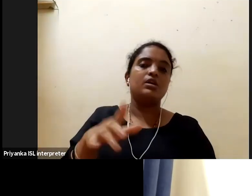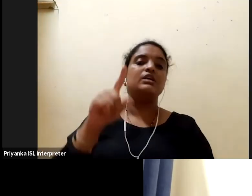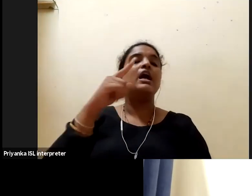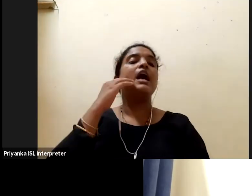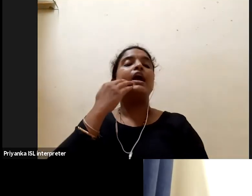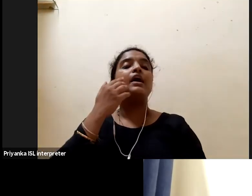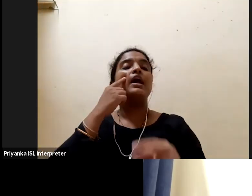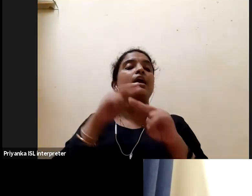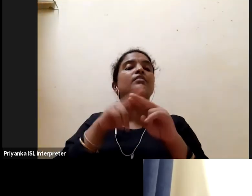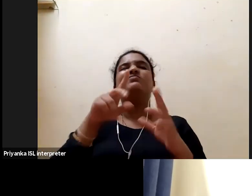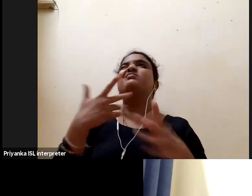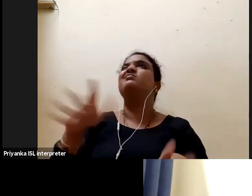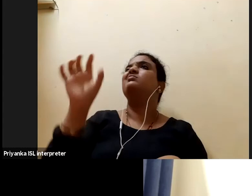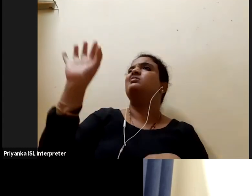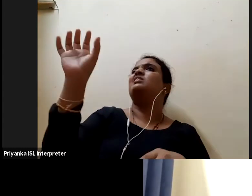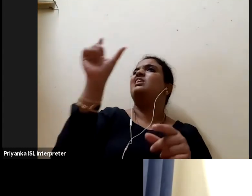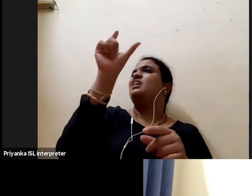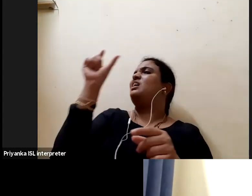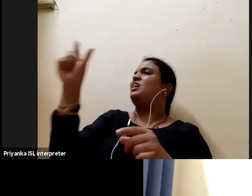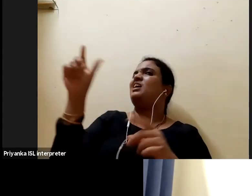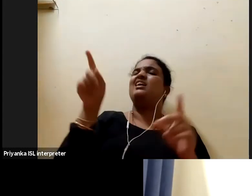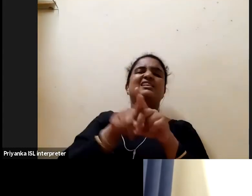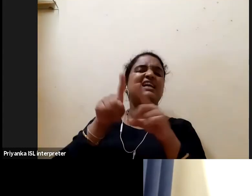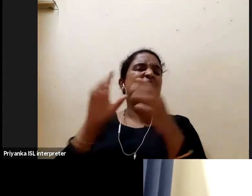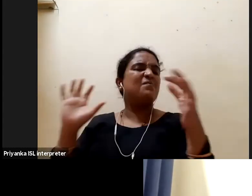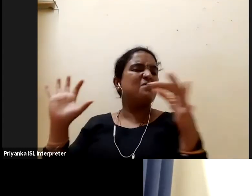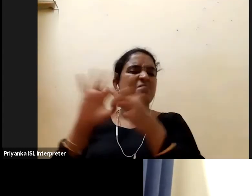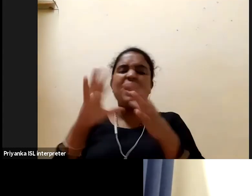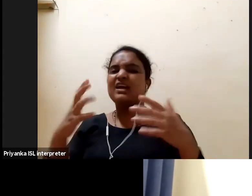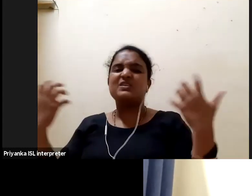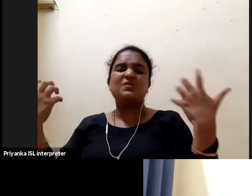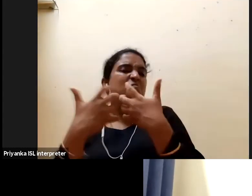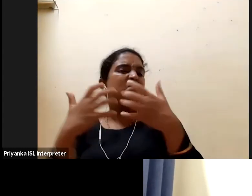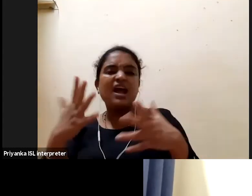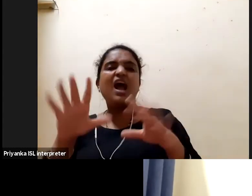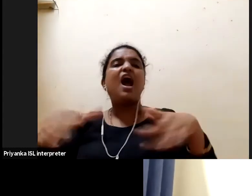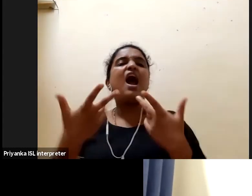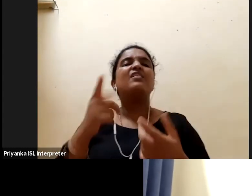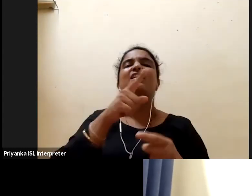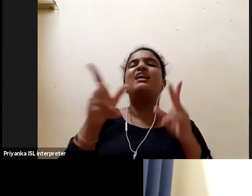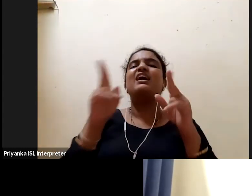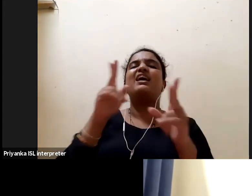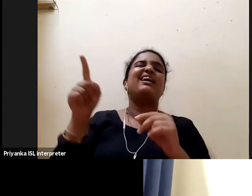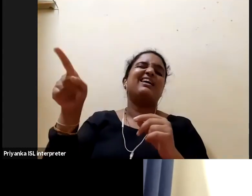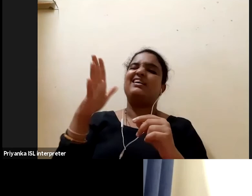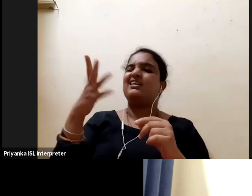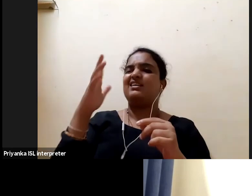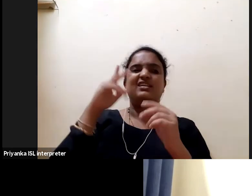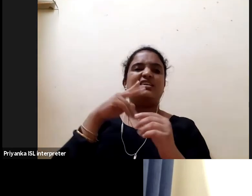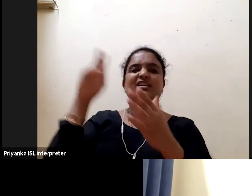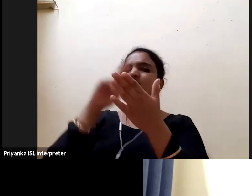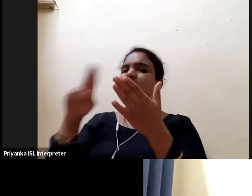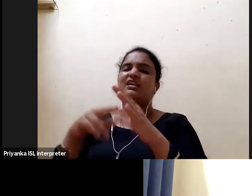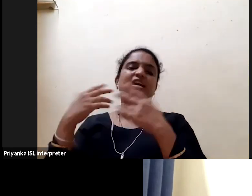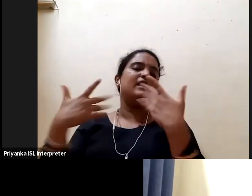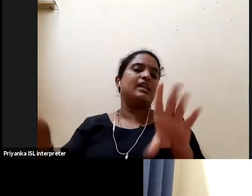pitch something random which doesn't fit in with their exact scheme, the editors come to know that this person has not read my stuff at